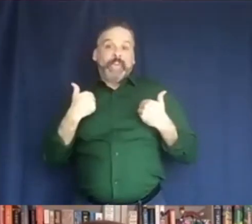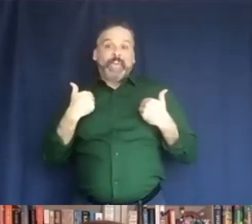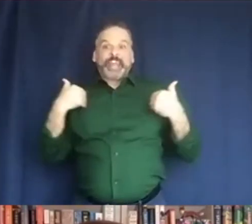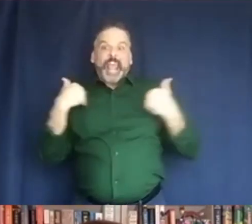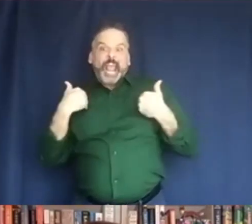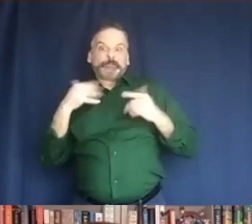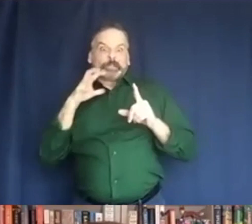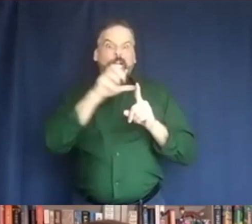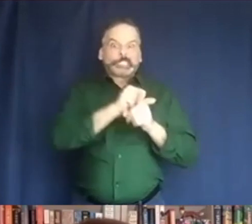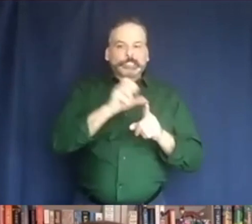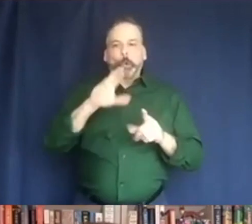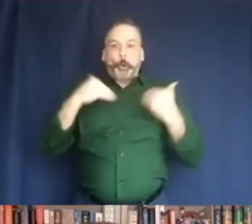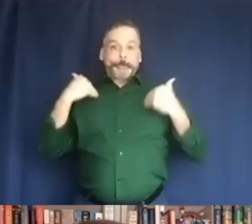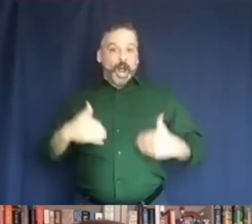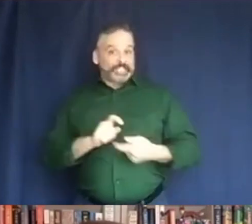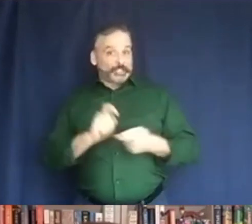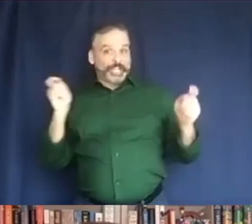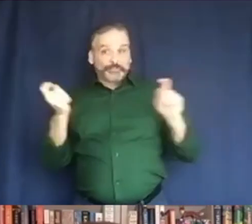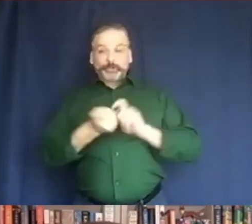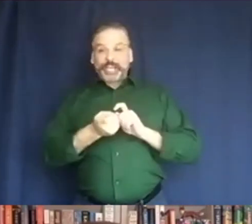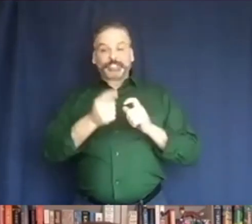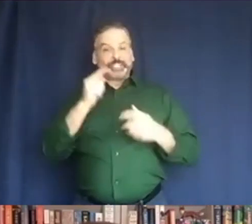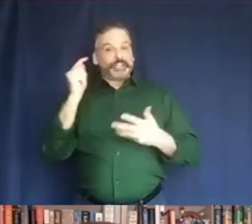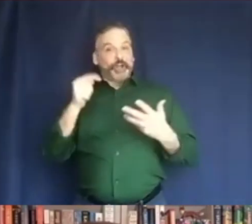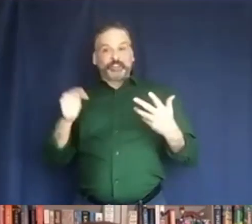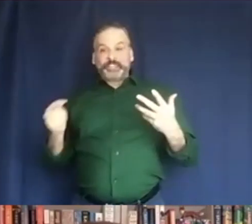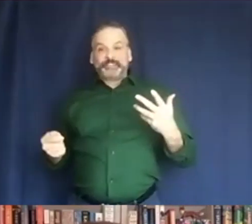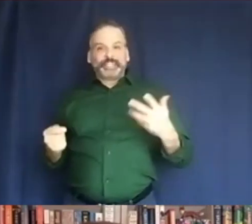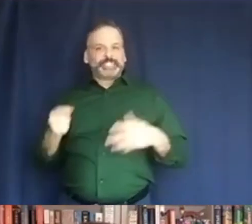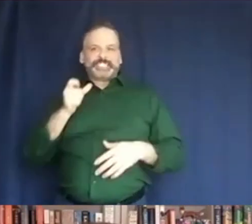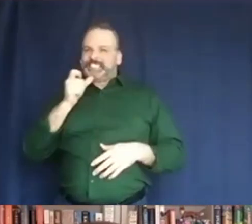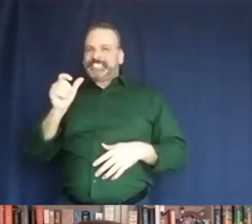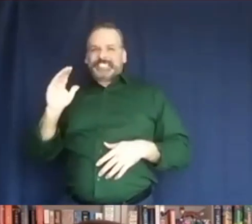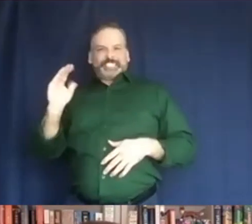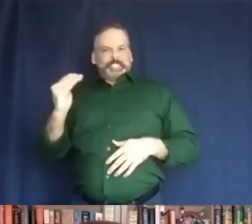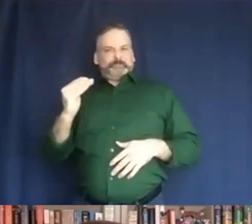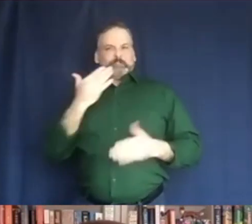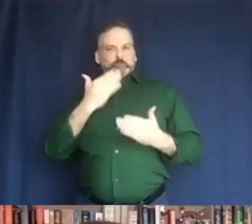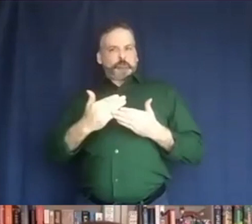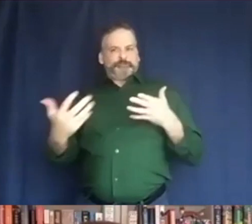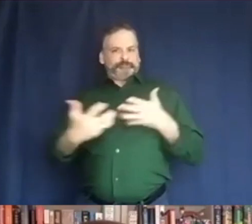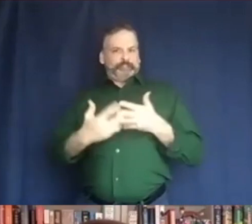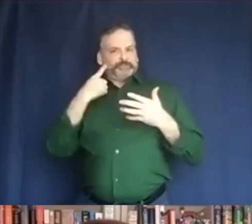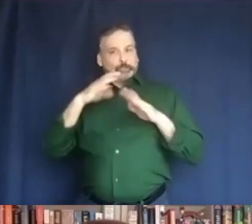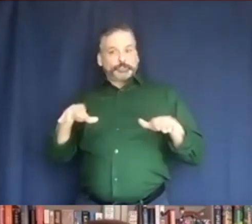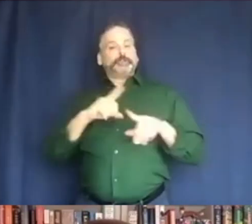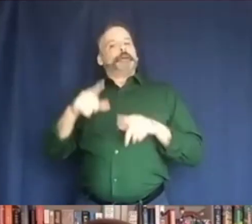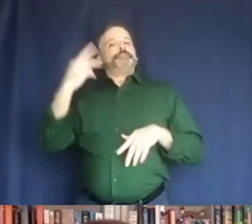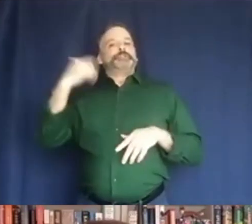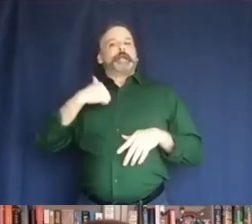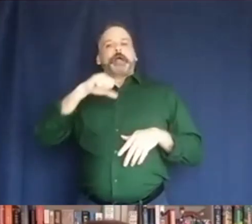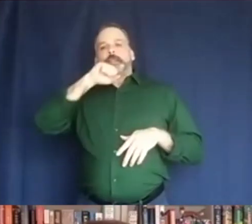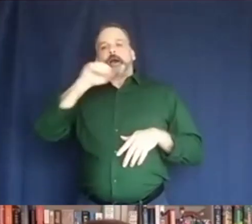bodily transformations and all of these things that didn't seem like they were for children, but which is what I loved about myth is that there